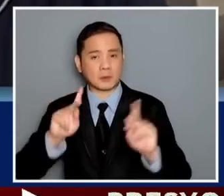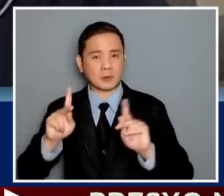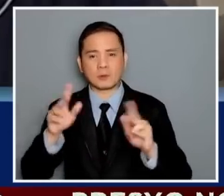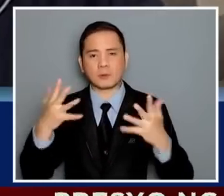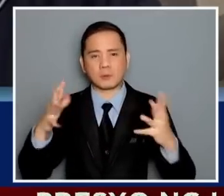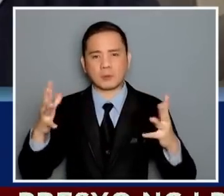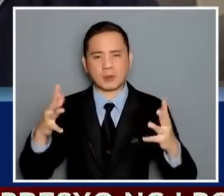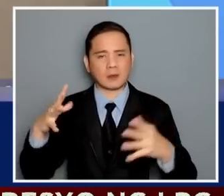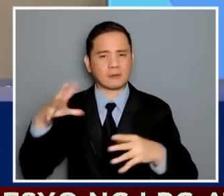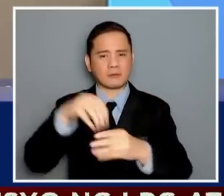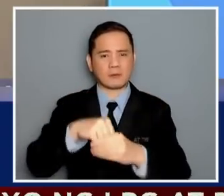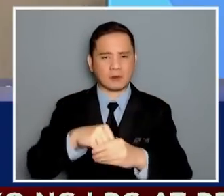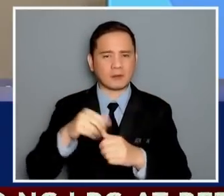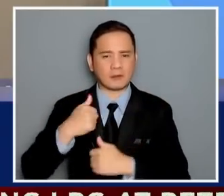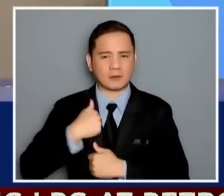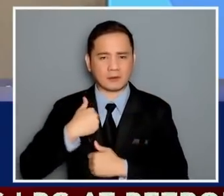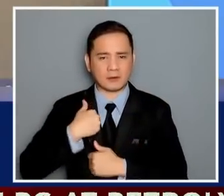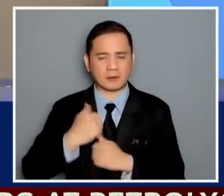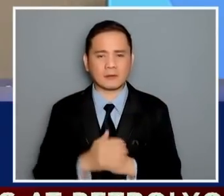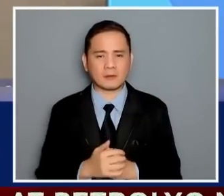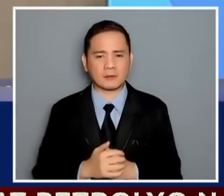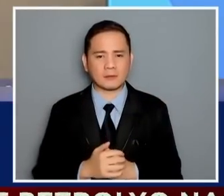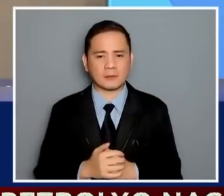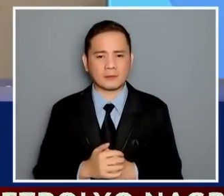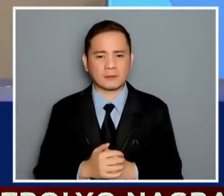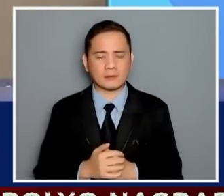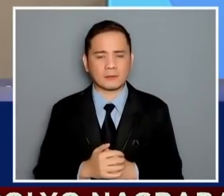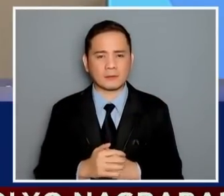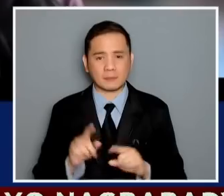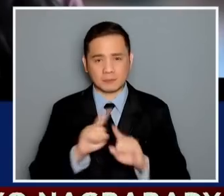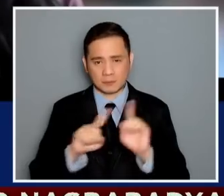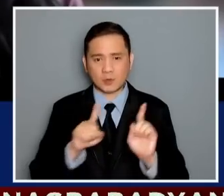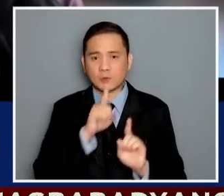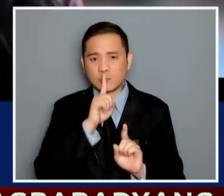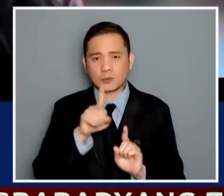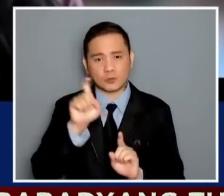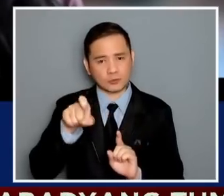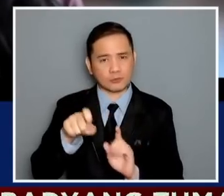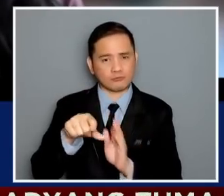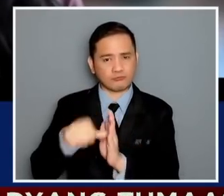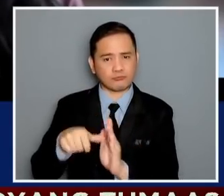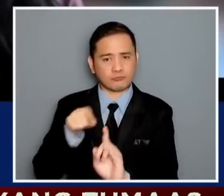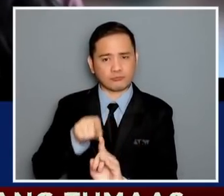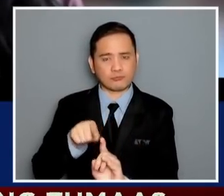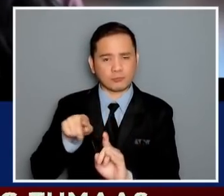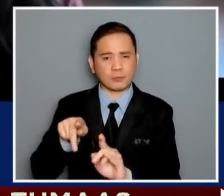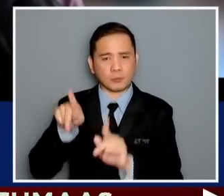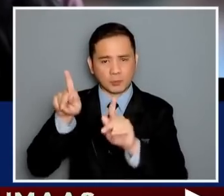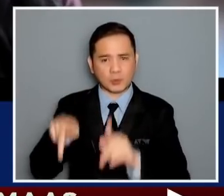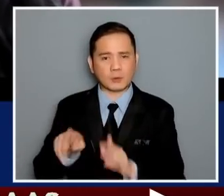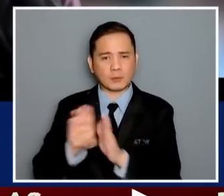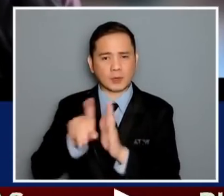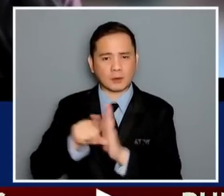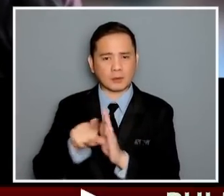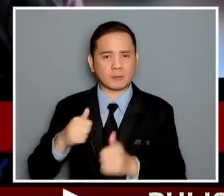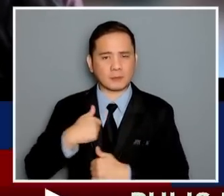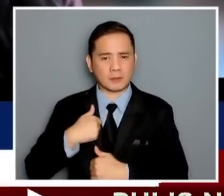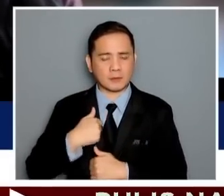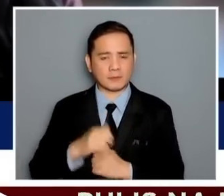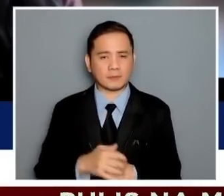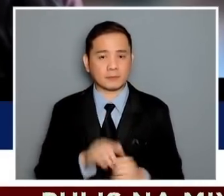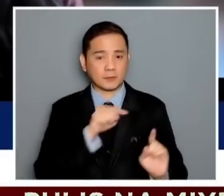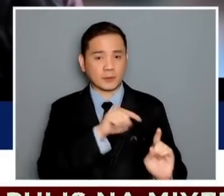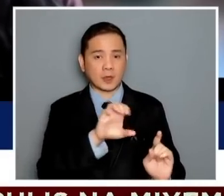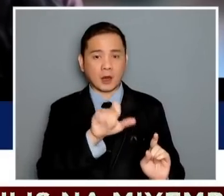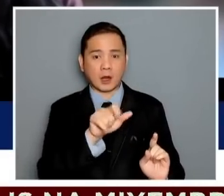not military men, but more often than not, it's really a military guy. There's no problem about her brain power. No, smart. She's